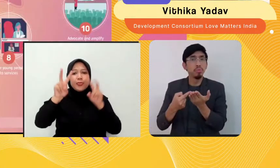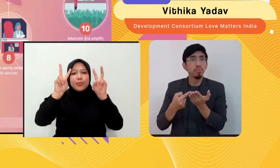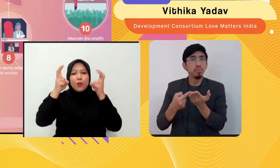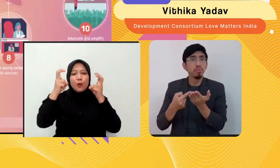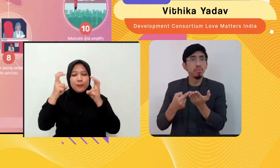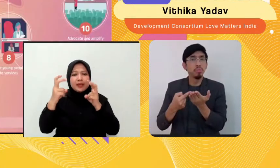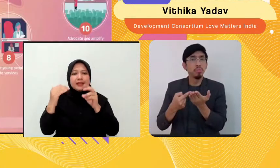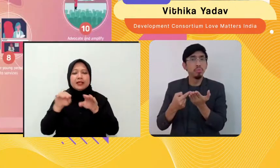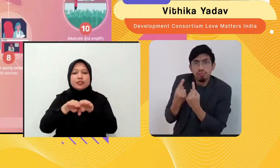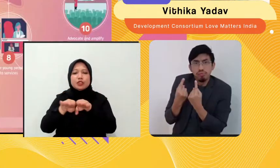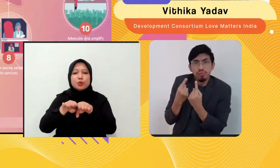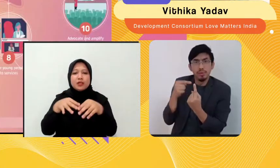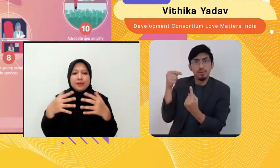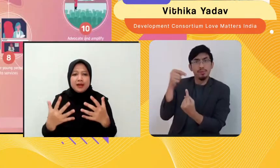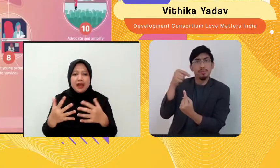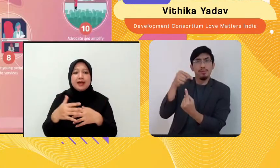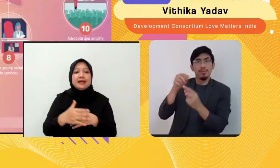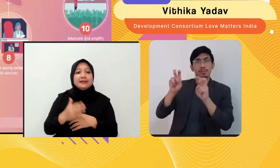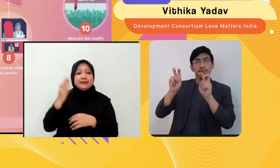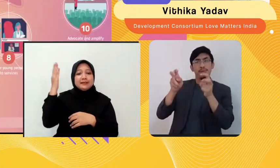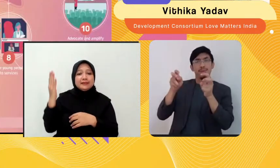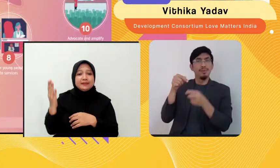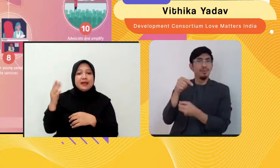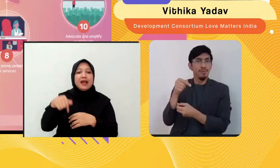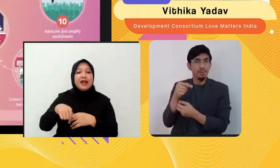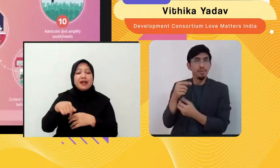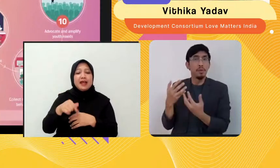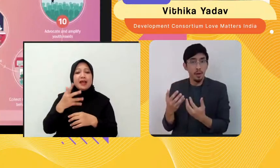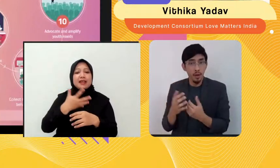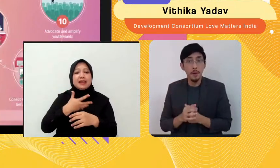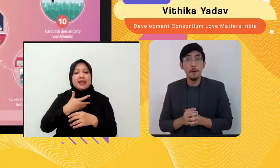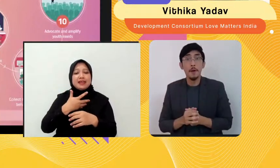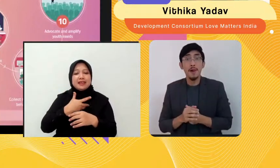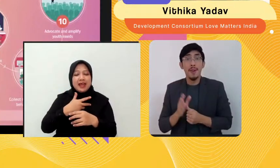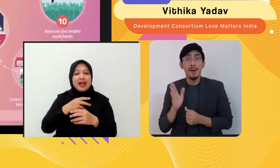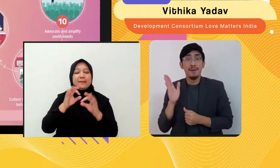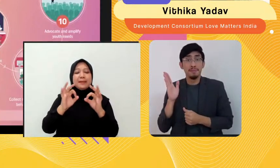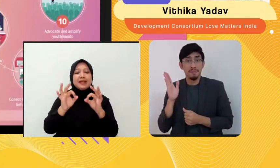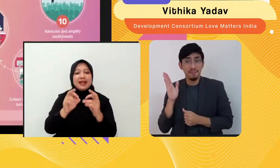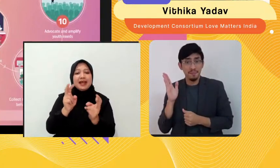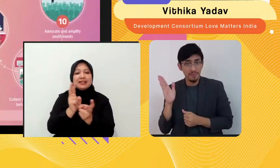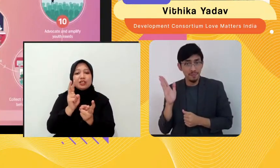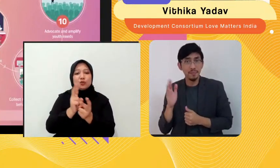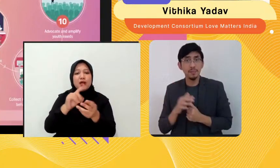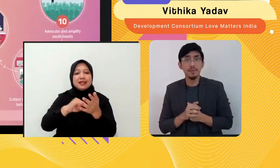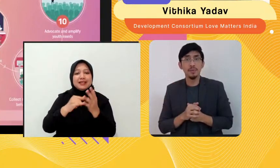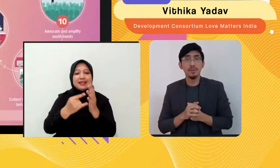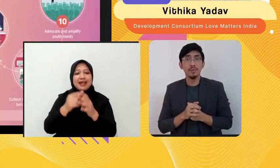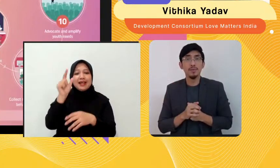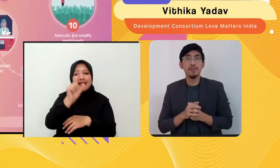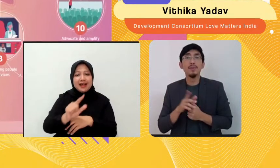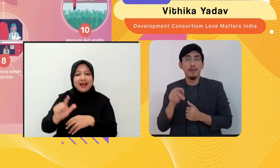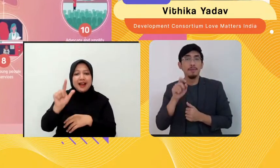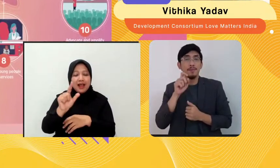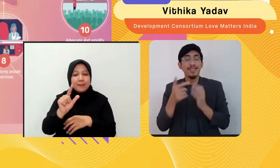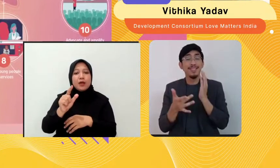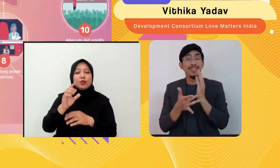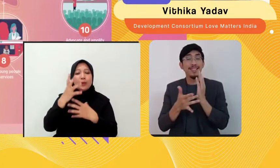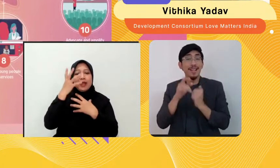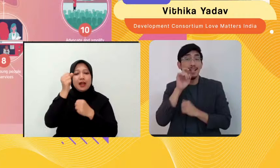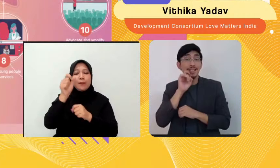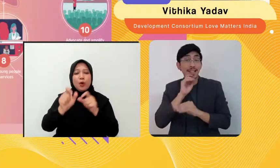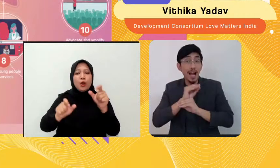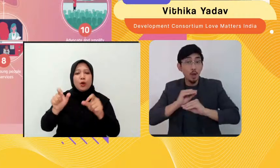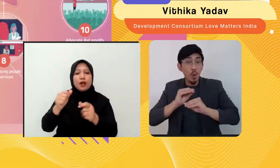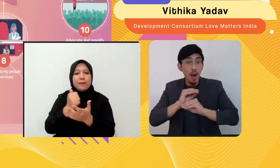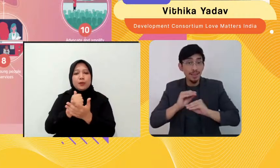very interesting things around when we talk about comprehensive sexuality education and digital pathways is to also understand